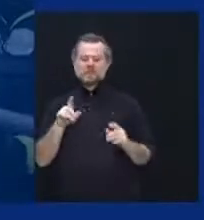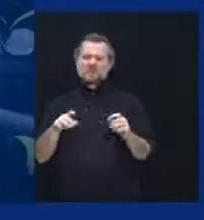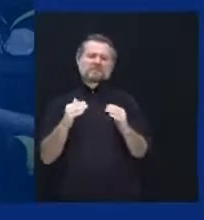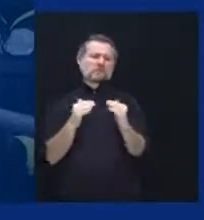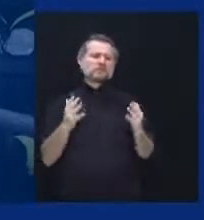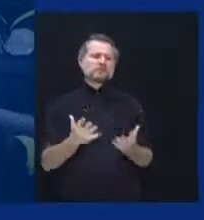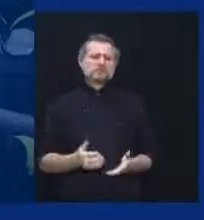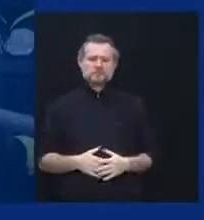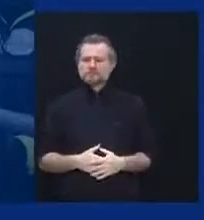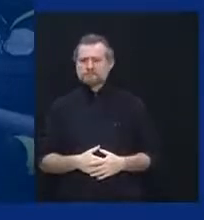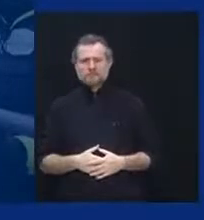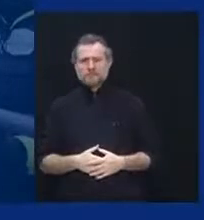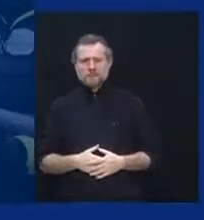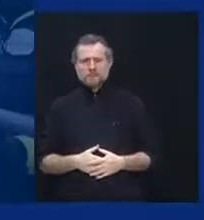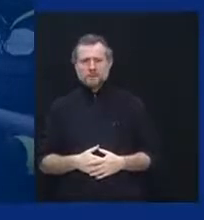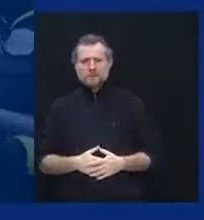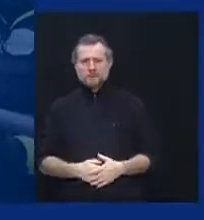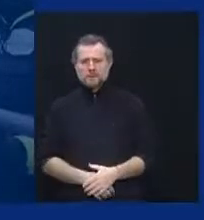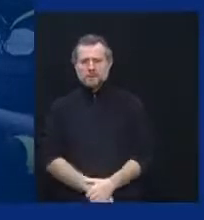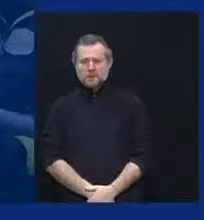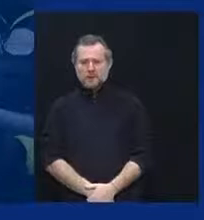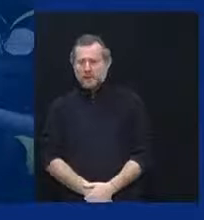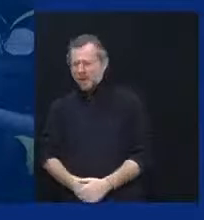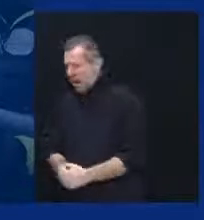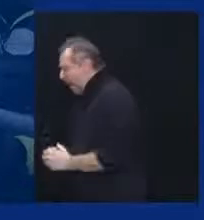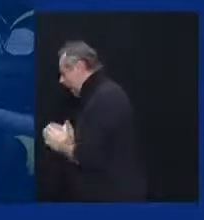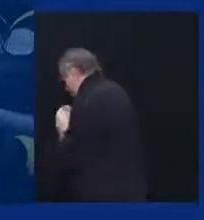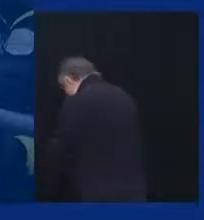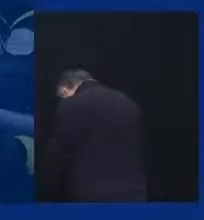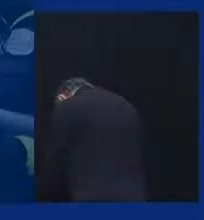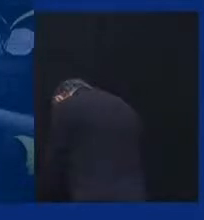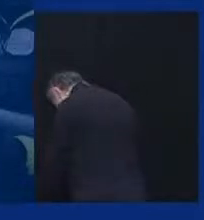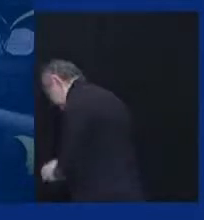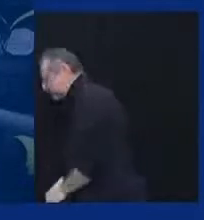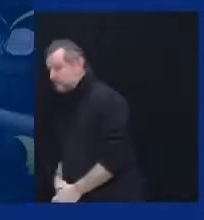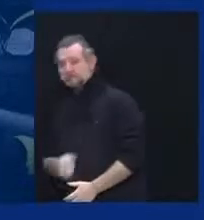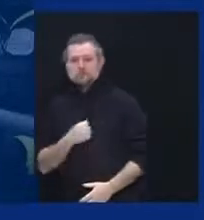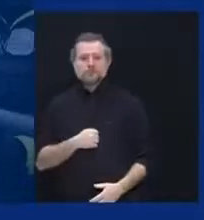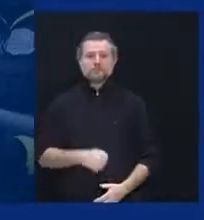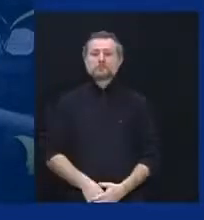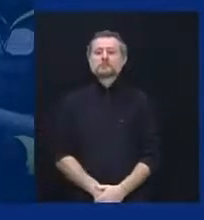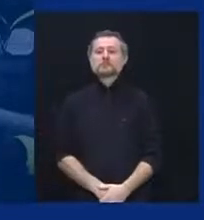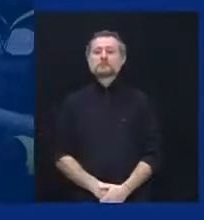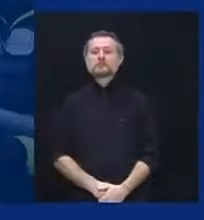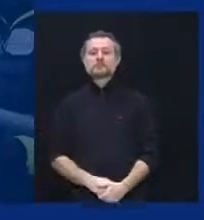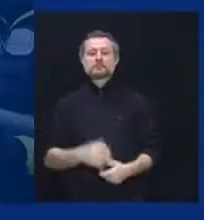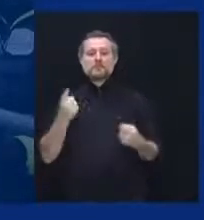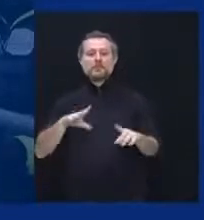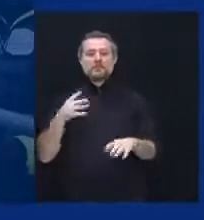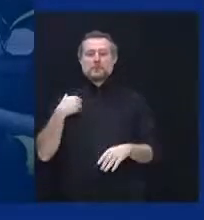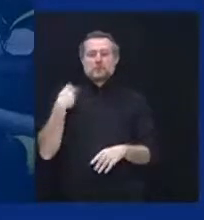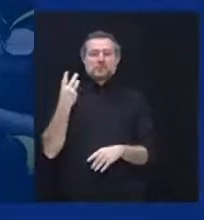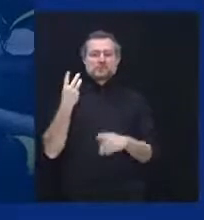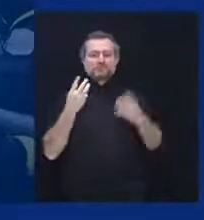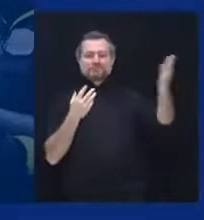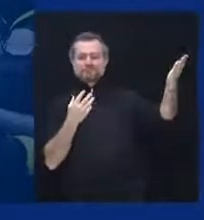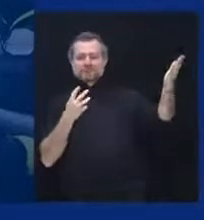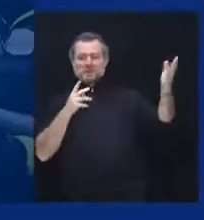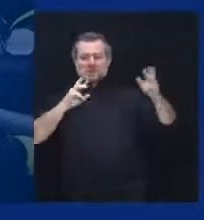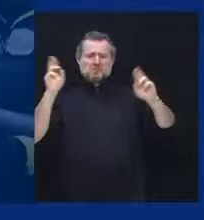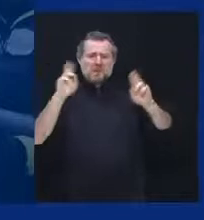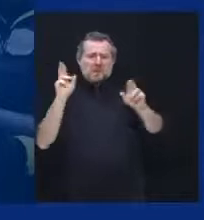Political extremism is a problem in this country. We've seen it in Washington, D.C. They're now doing